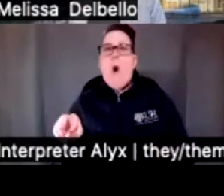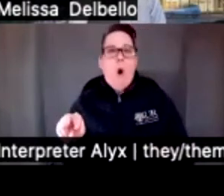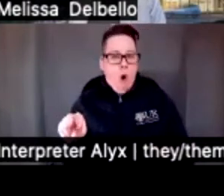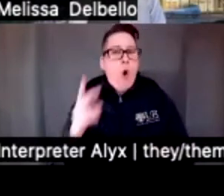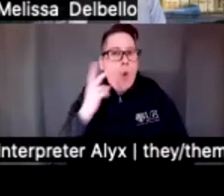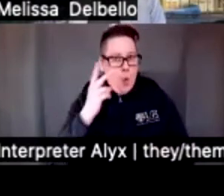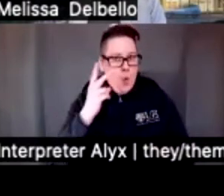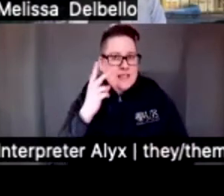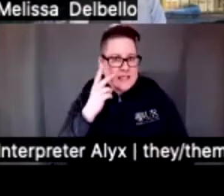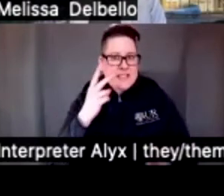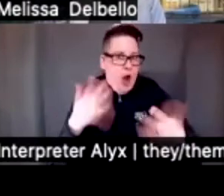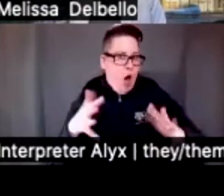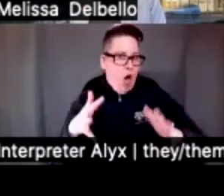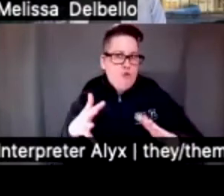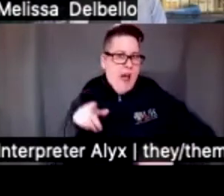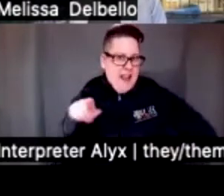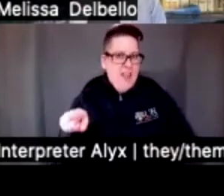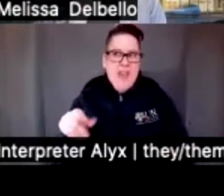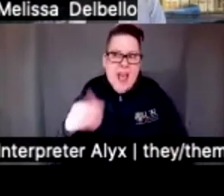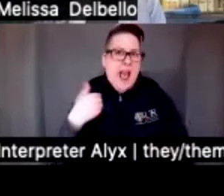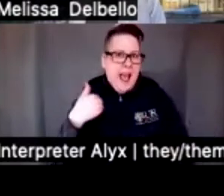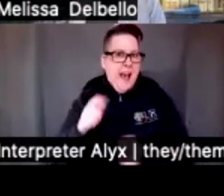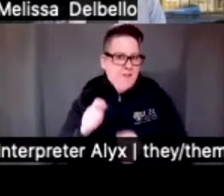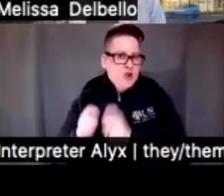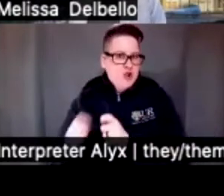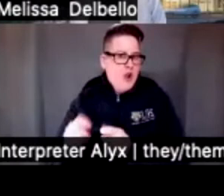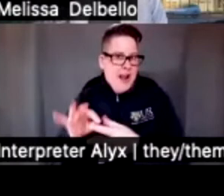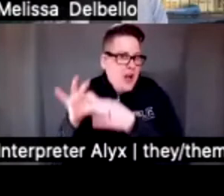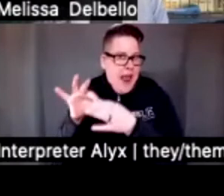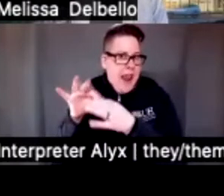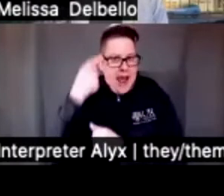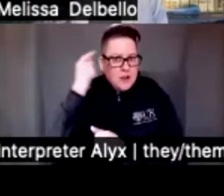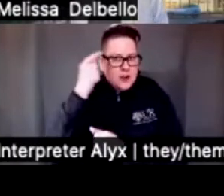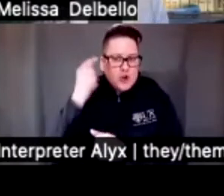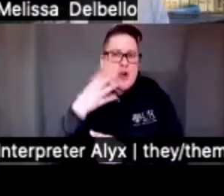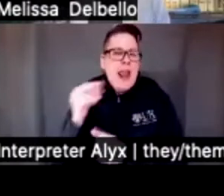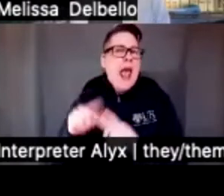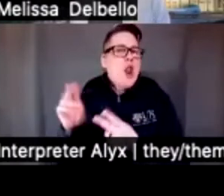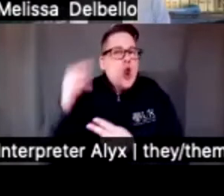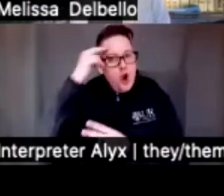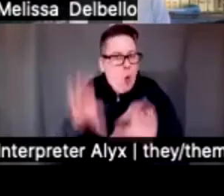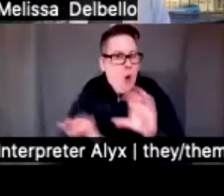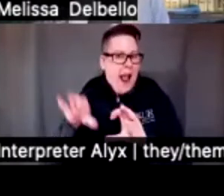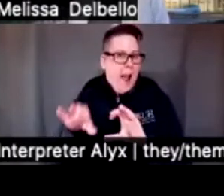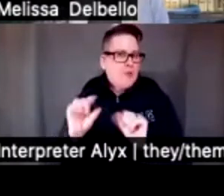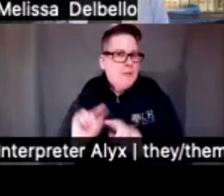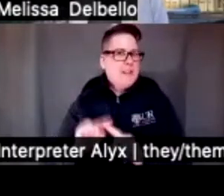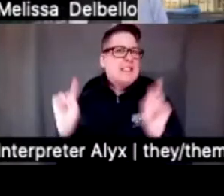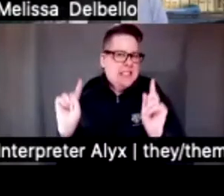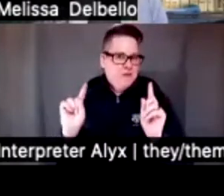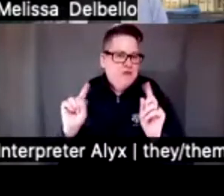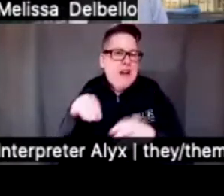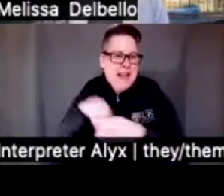present in the offspring sample, as well as neurochemical alterations in the